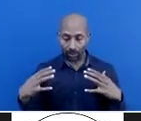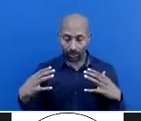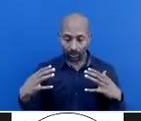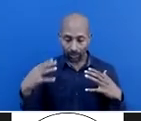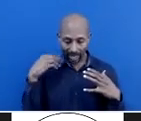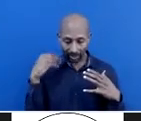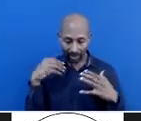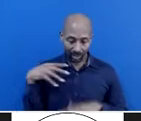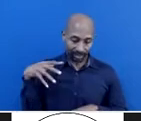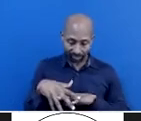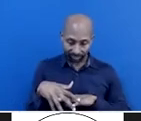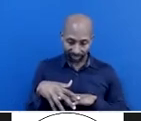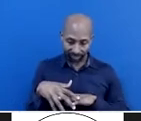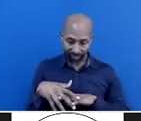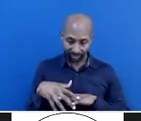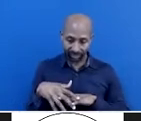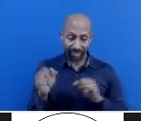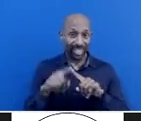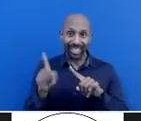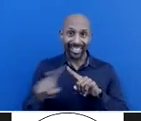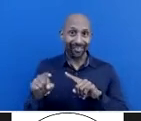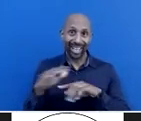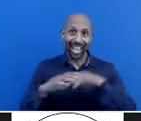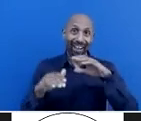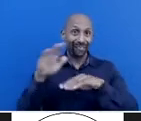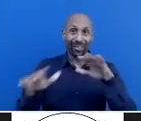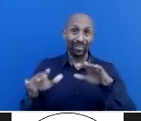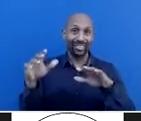levels cannot be reproduced with words.